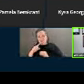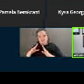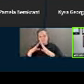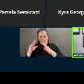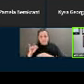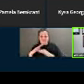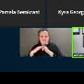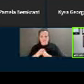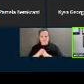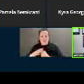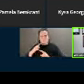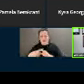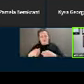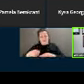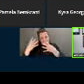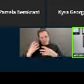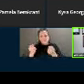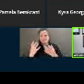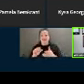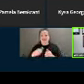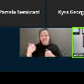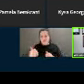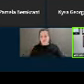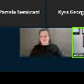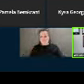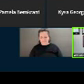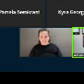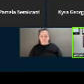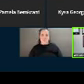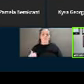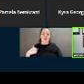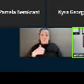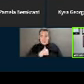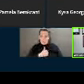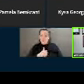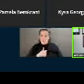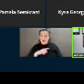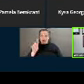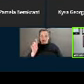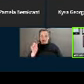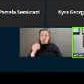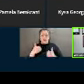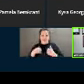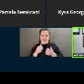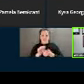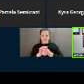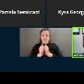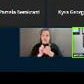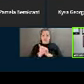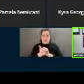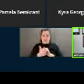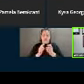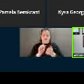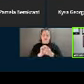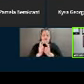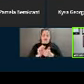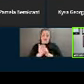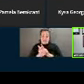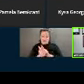others. And to Kavneet's point earlier, we've also translated several of the resources that we have available across